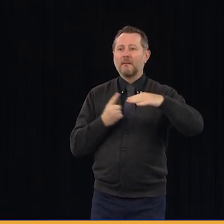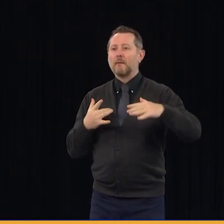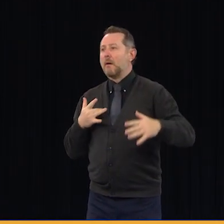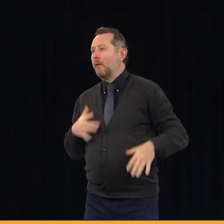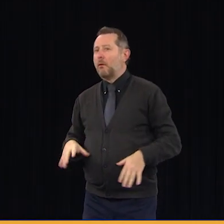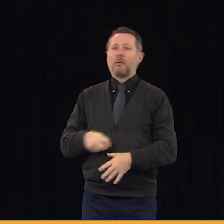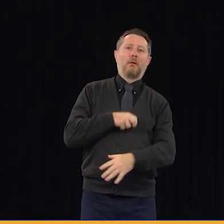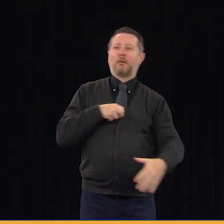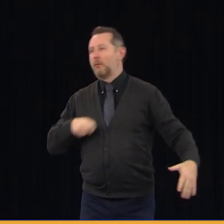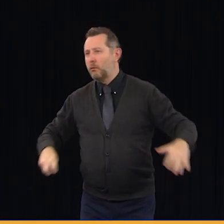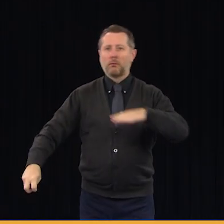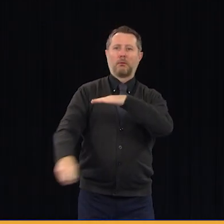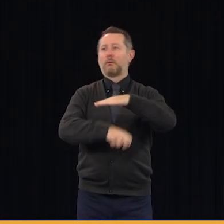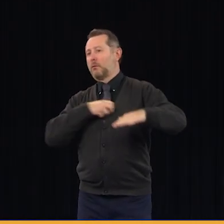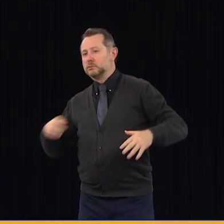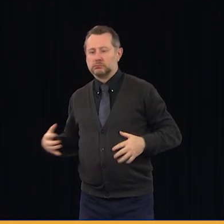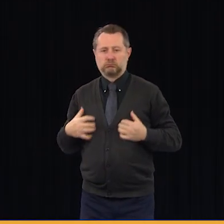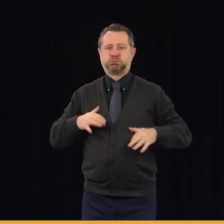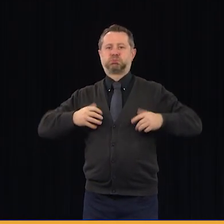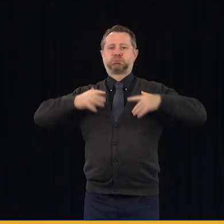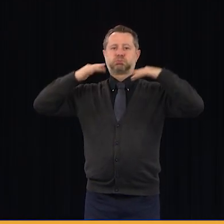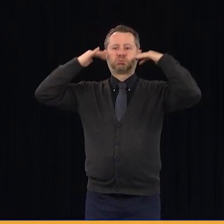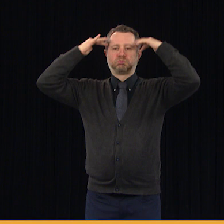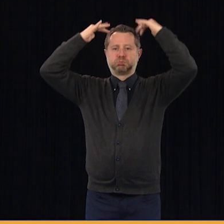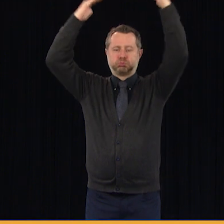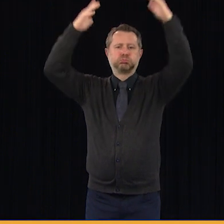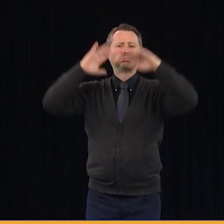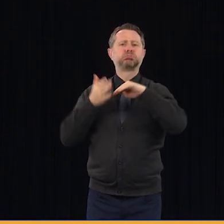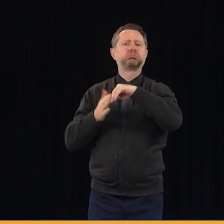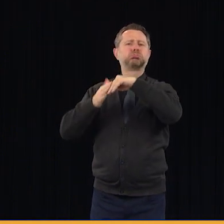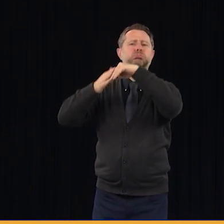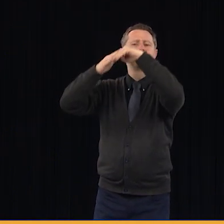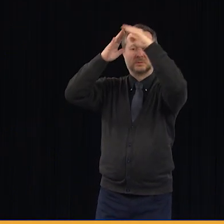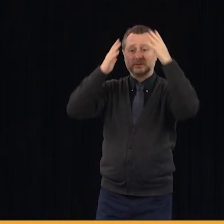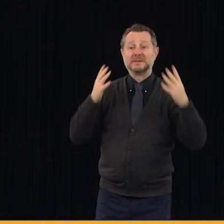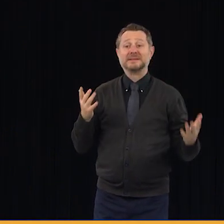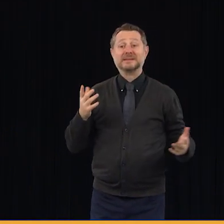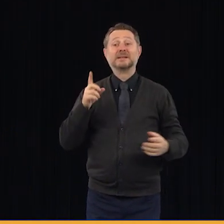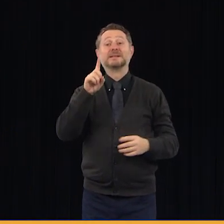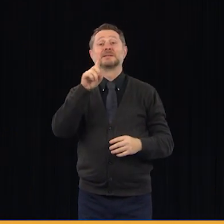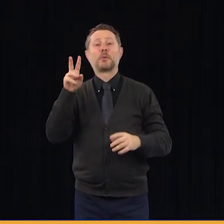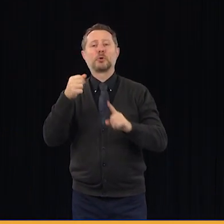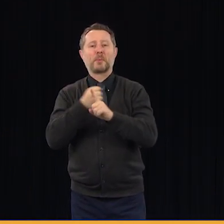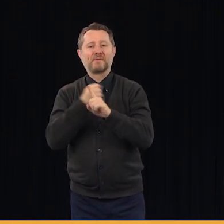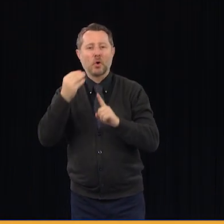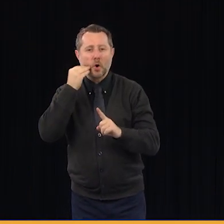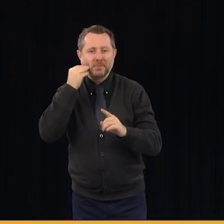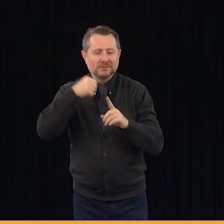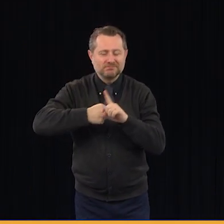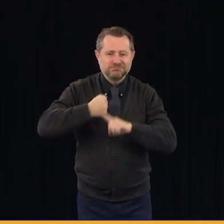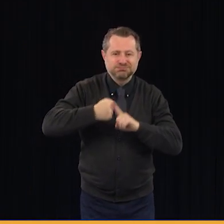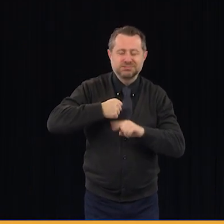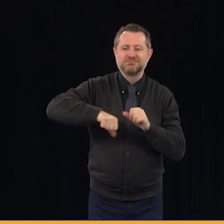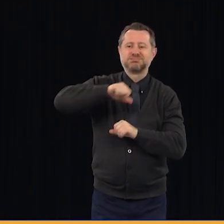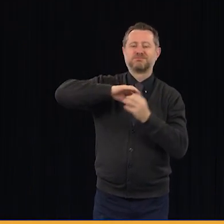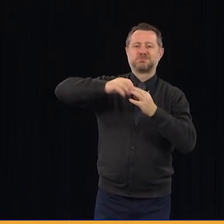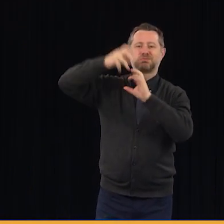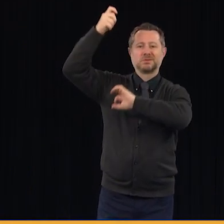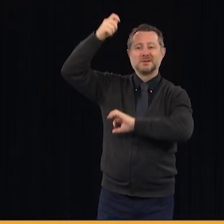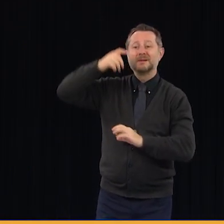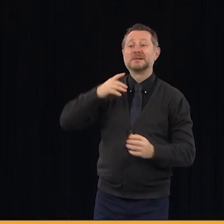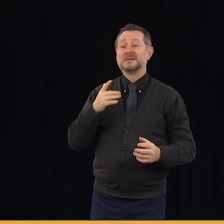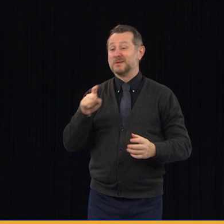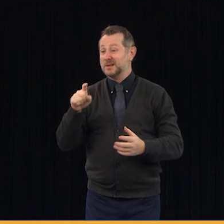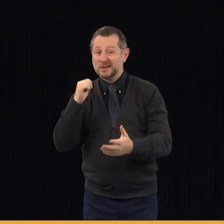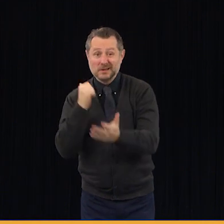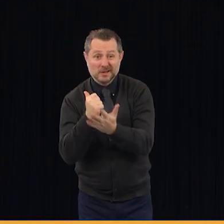It's a growing problem. We have a growing problem with a number of domestic violence cases. If you need help